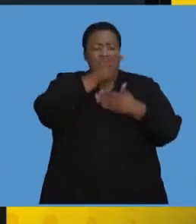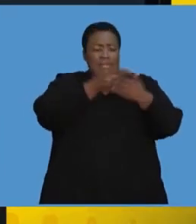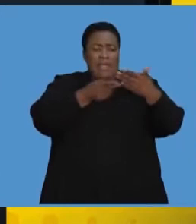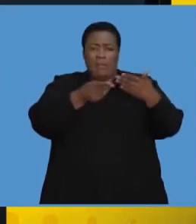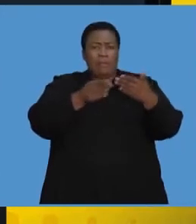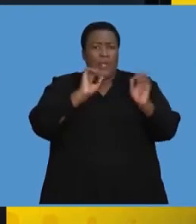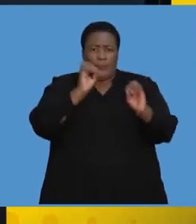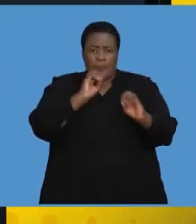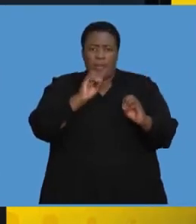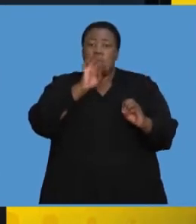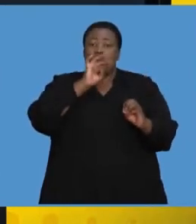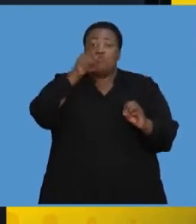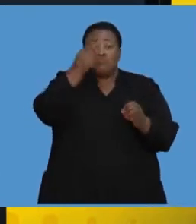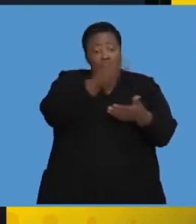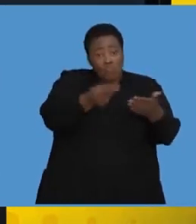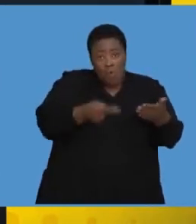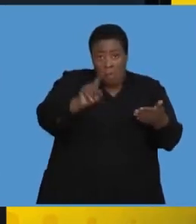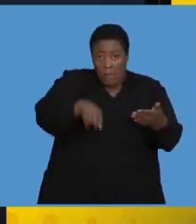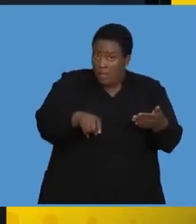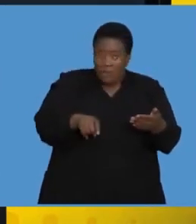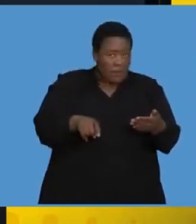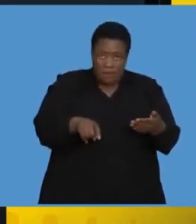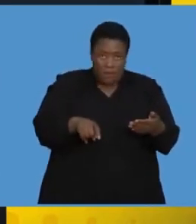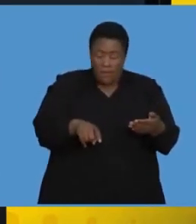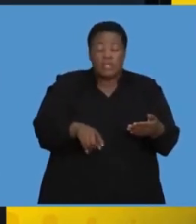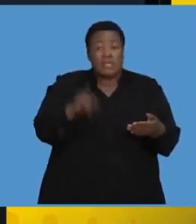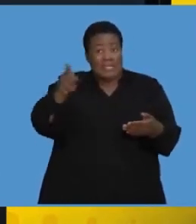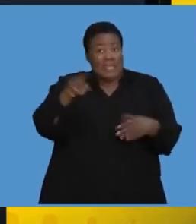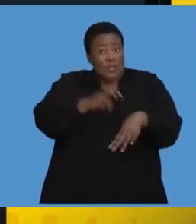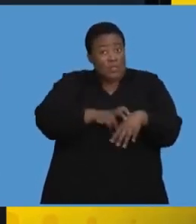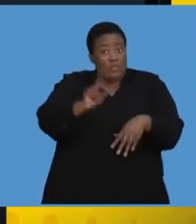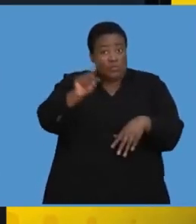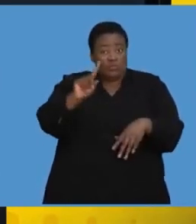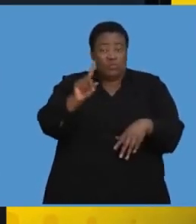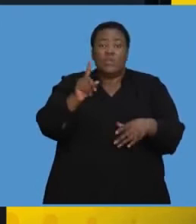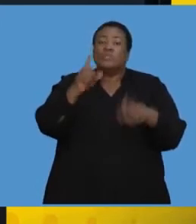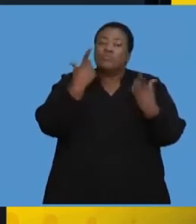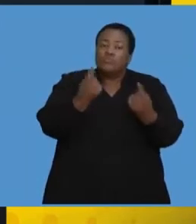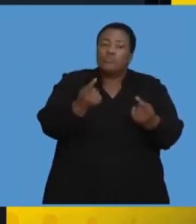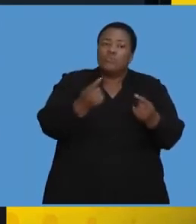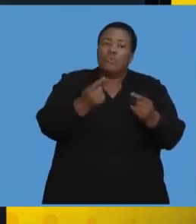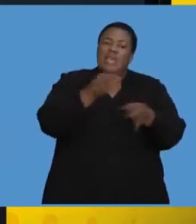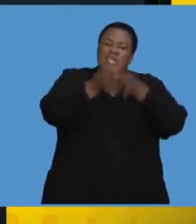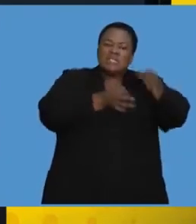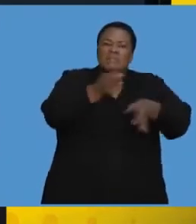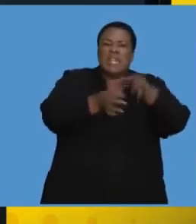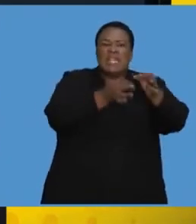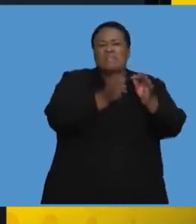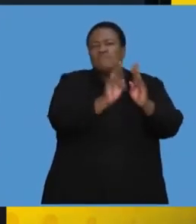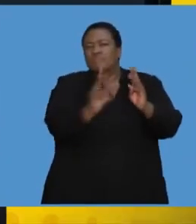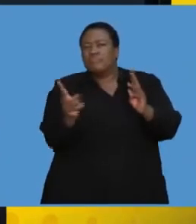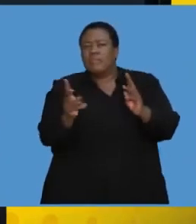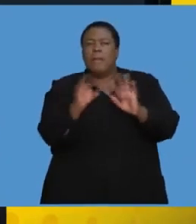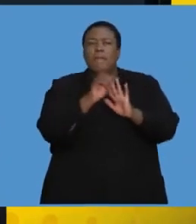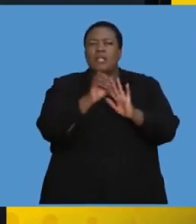you are required to do in such a question like this, you are required to explain the different markets you can find in the